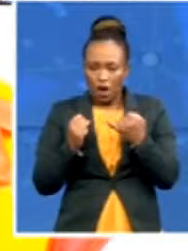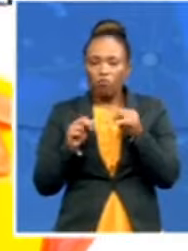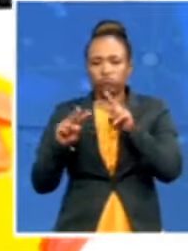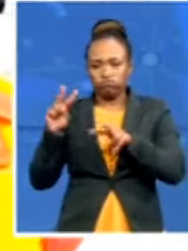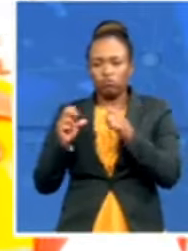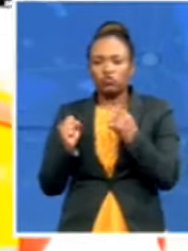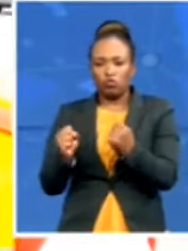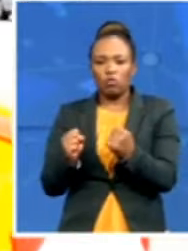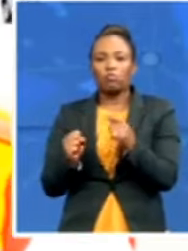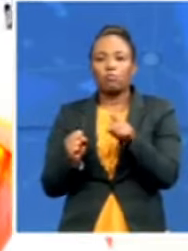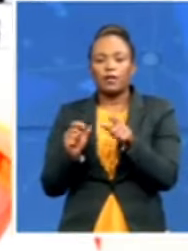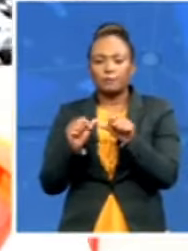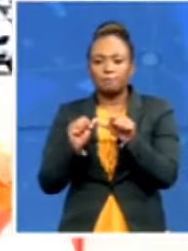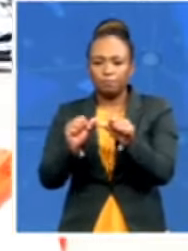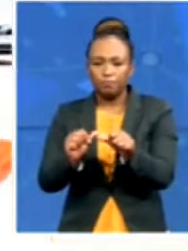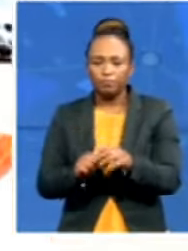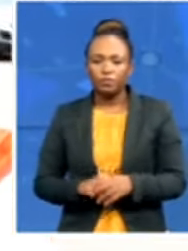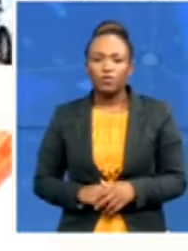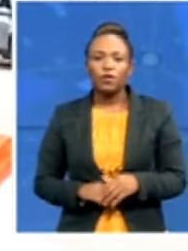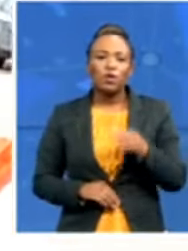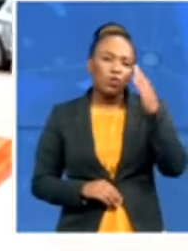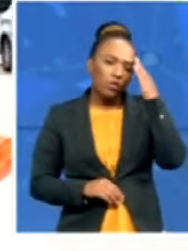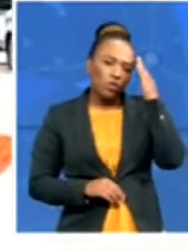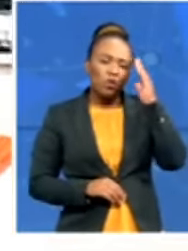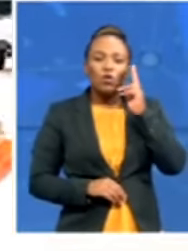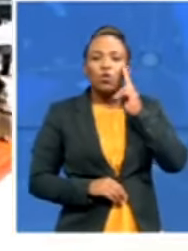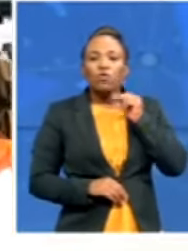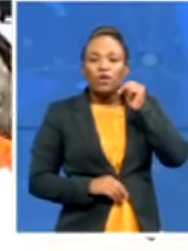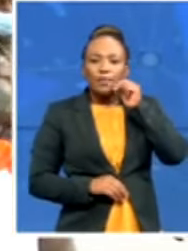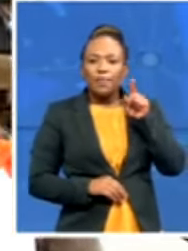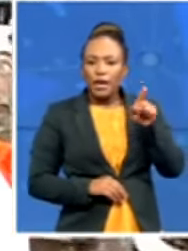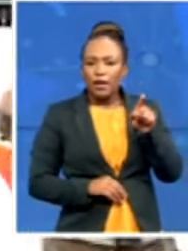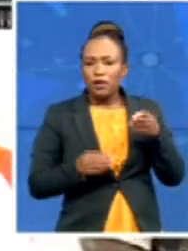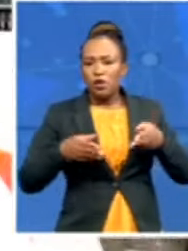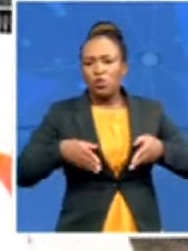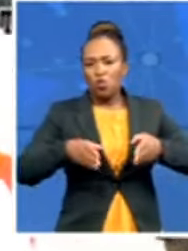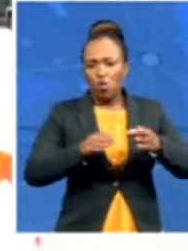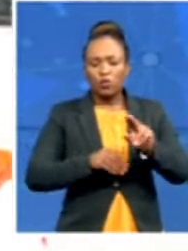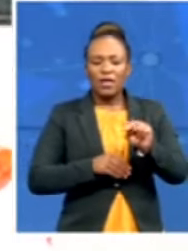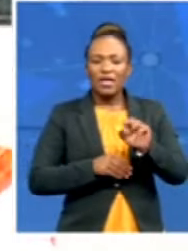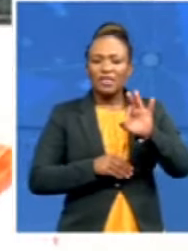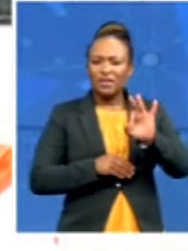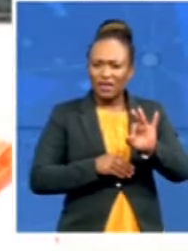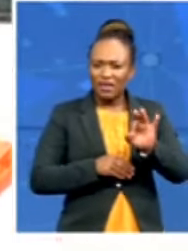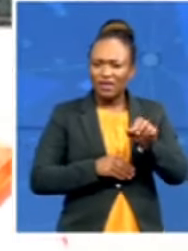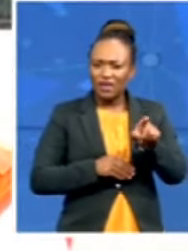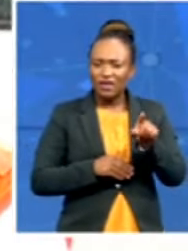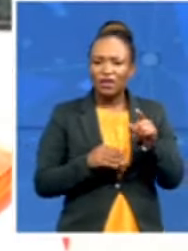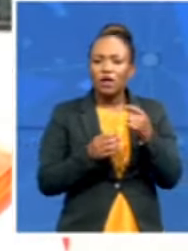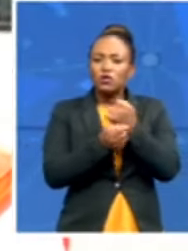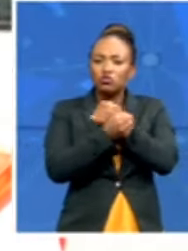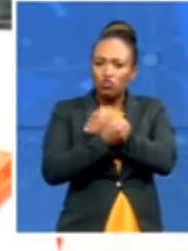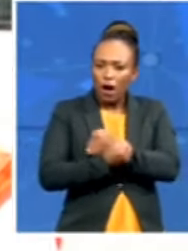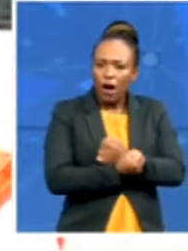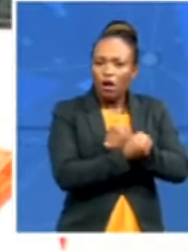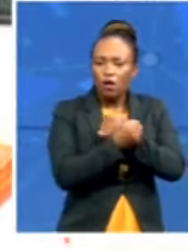the province experienced, especially this route N3, we had a number of truck drivers who were blockading this road,